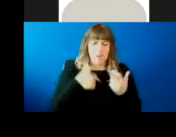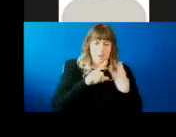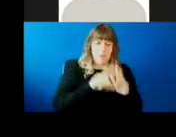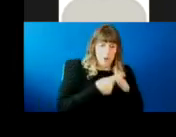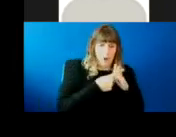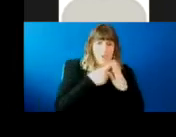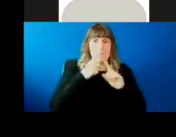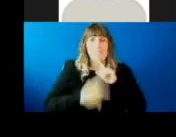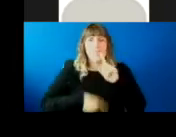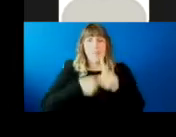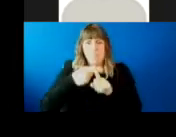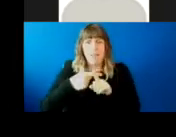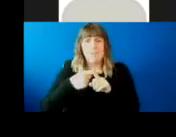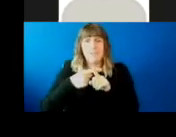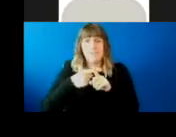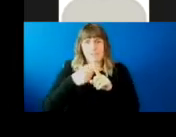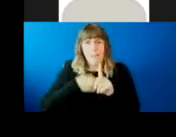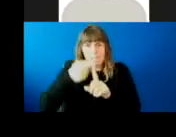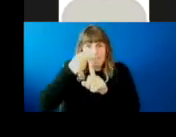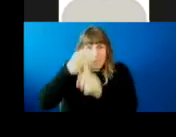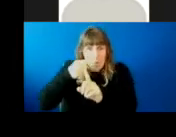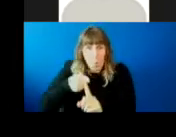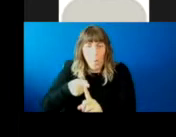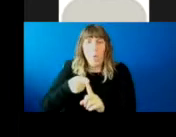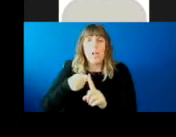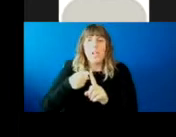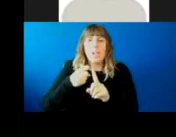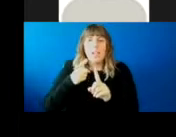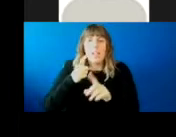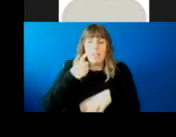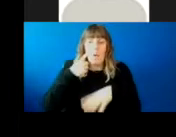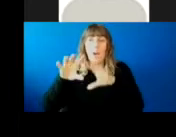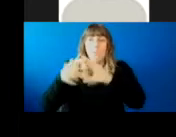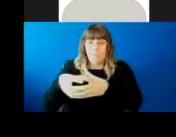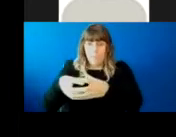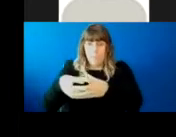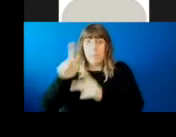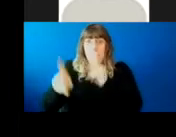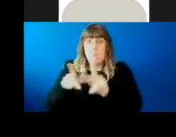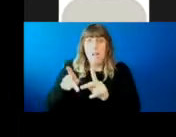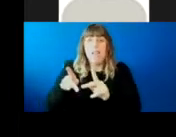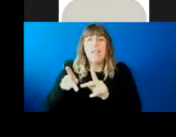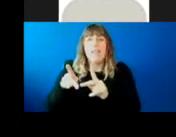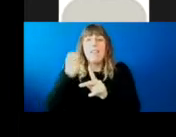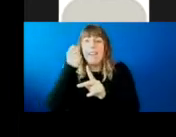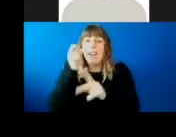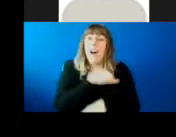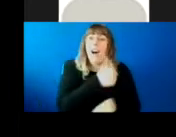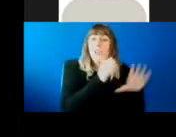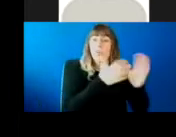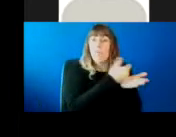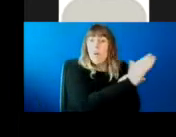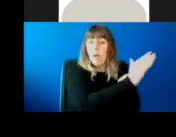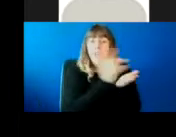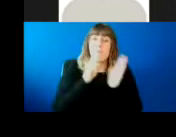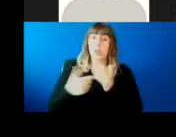posts reach a certain target audience, that reach a certain target audience, don't reject the other types of audience? For example, reaching to youth,